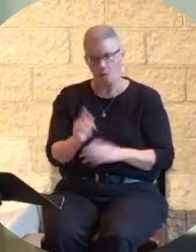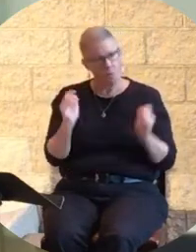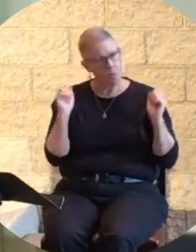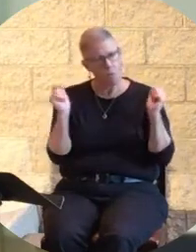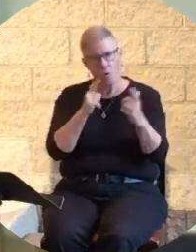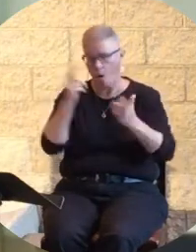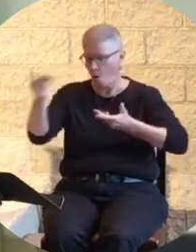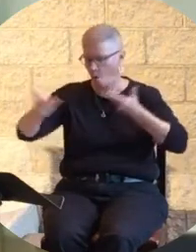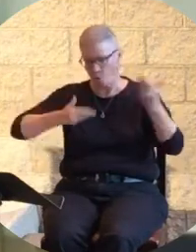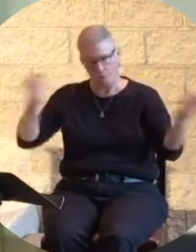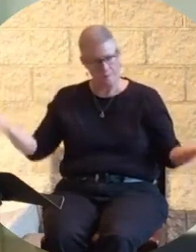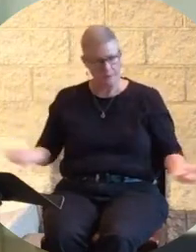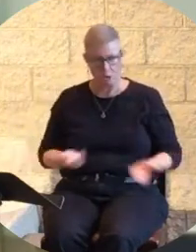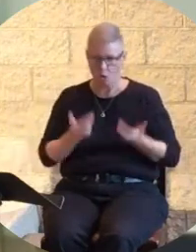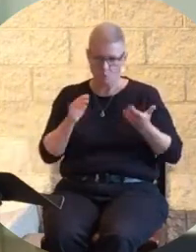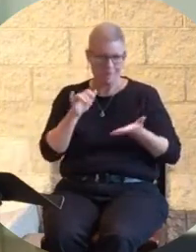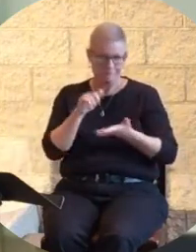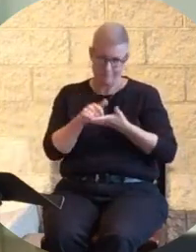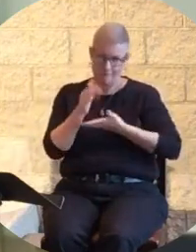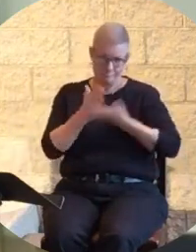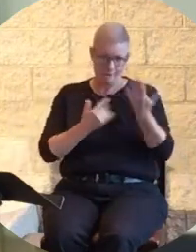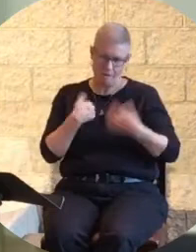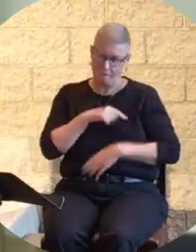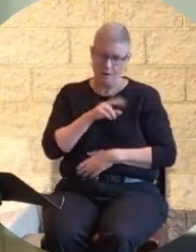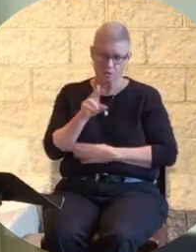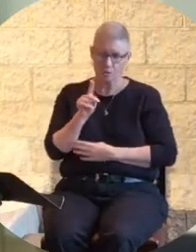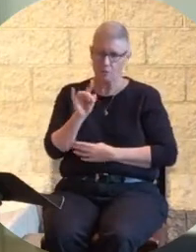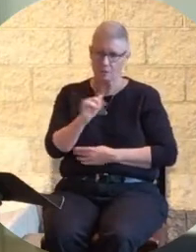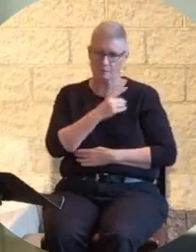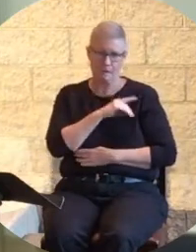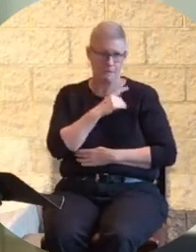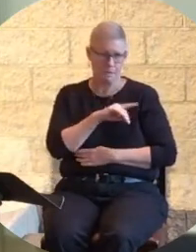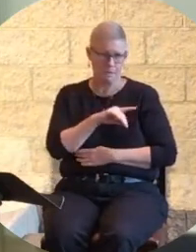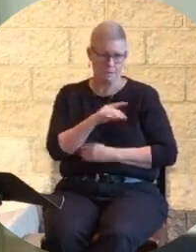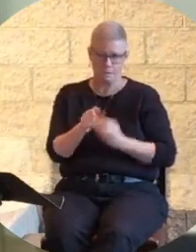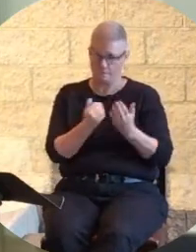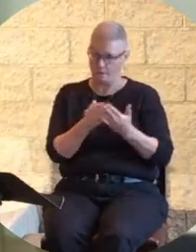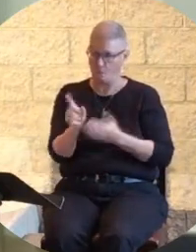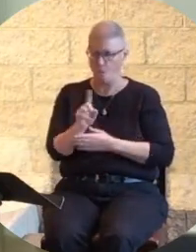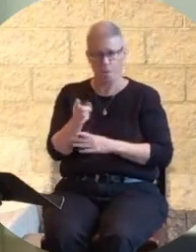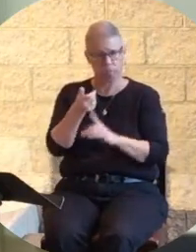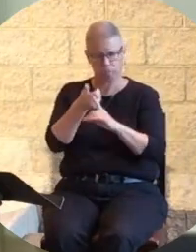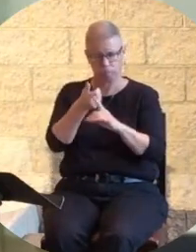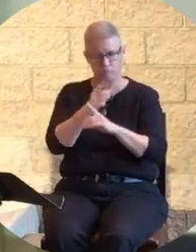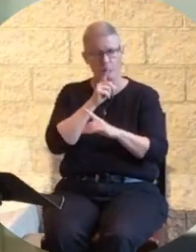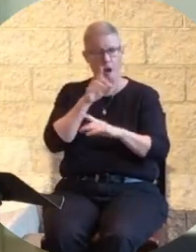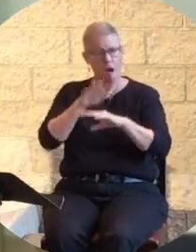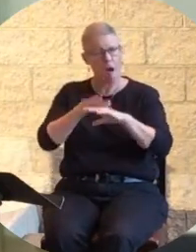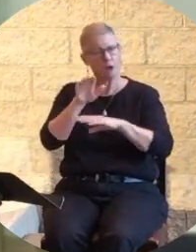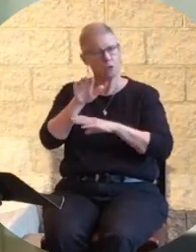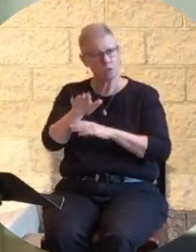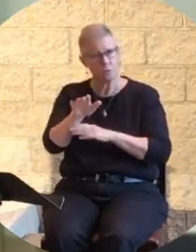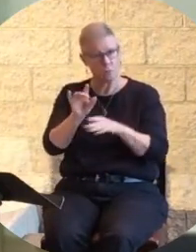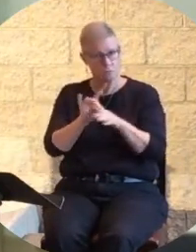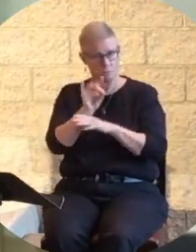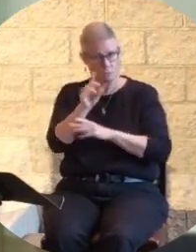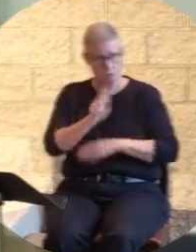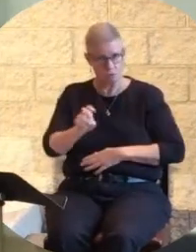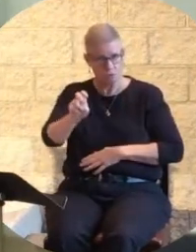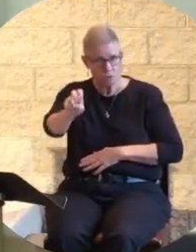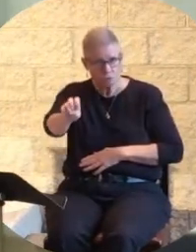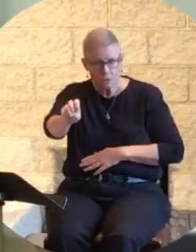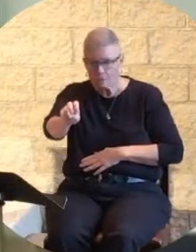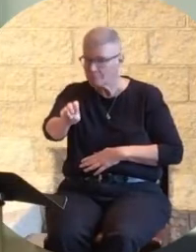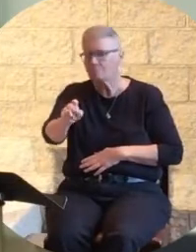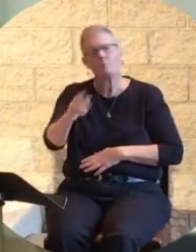Unity Minneapolis is. So I hope you will remember that wherever you are on your spiritual journey, you are always welcome here